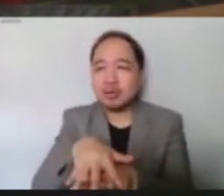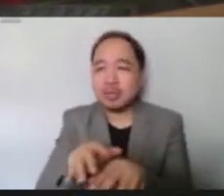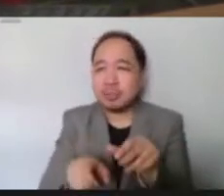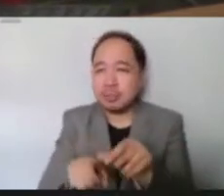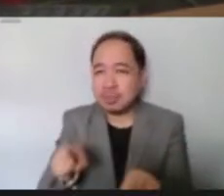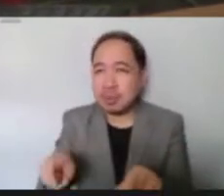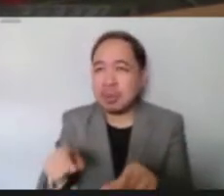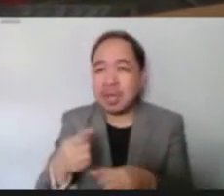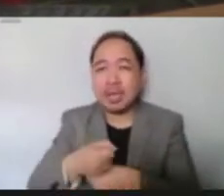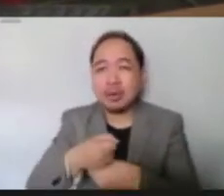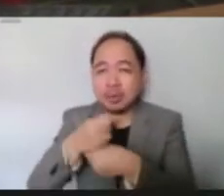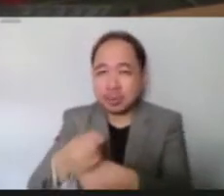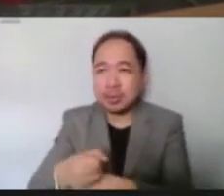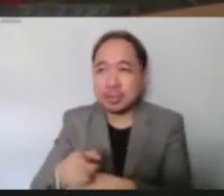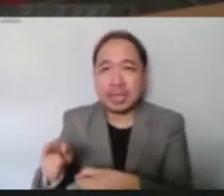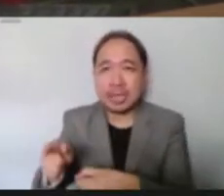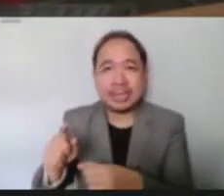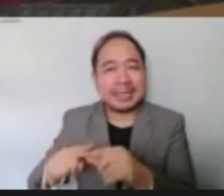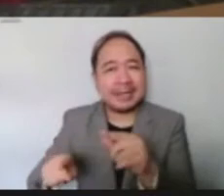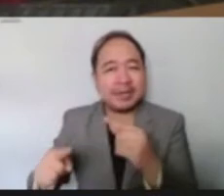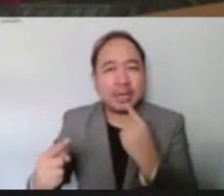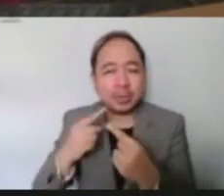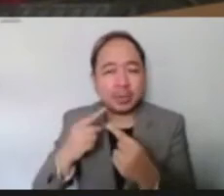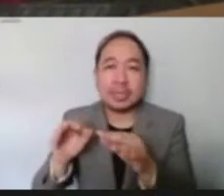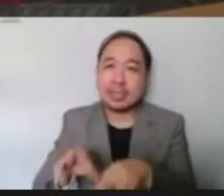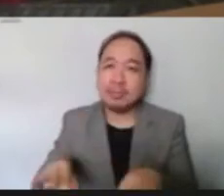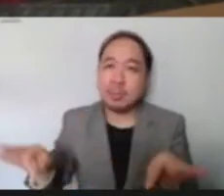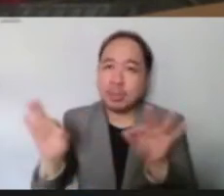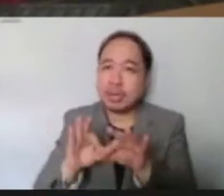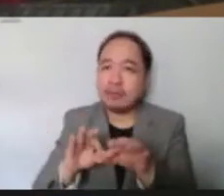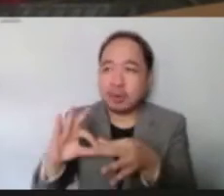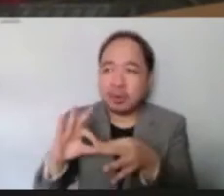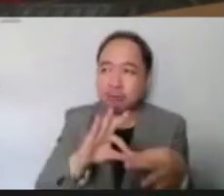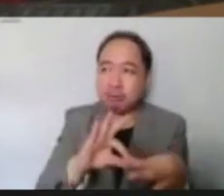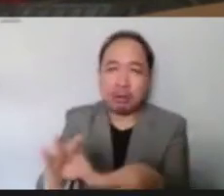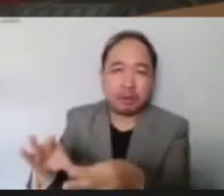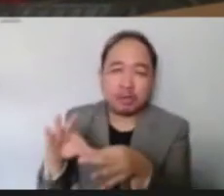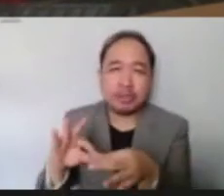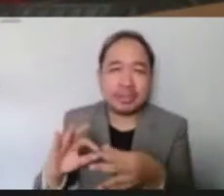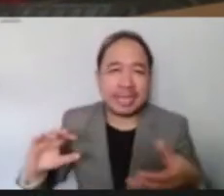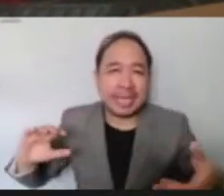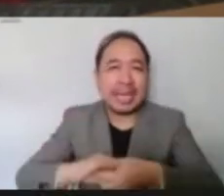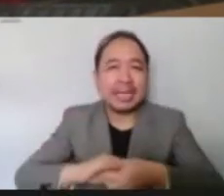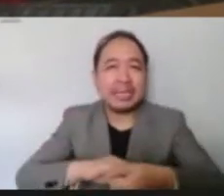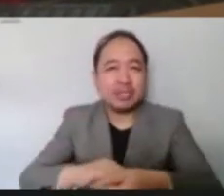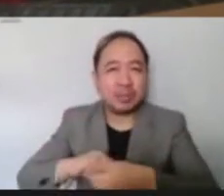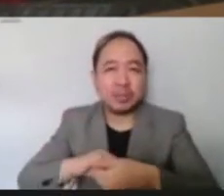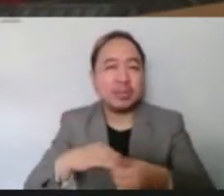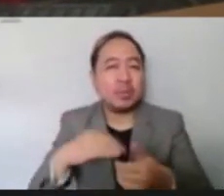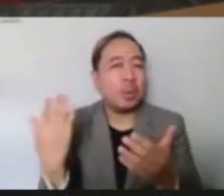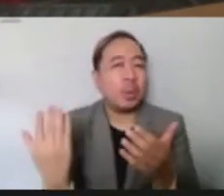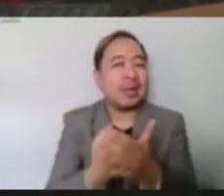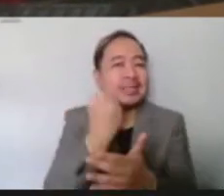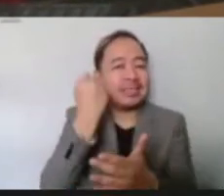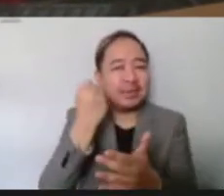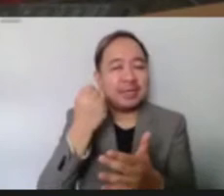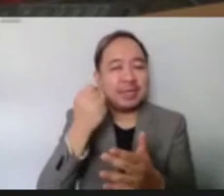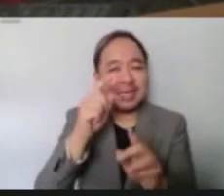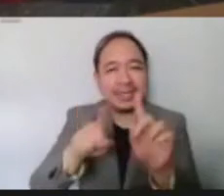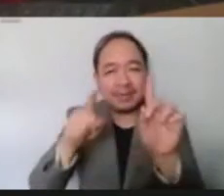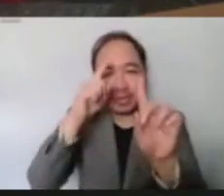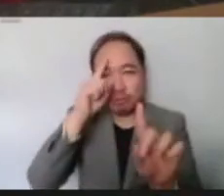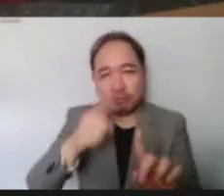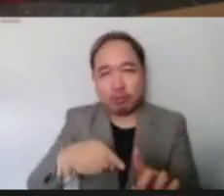communities are vital in the regional cooperation and solidarity for achieving the mbcs goals relating to environment and